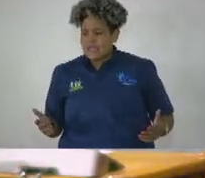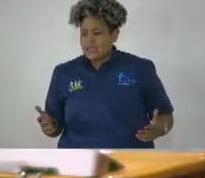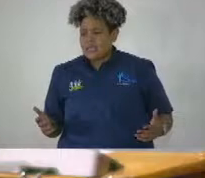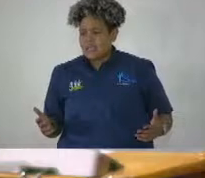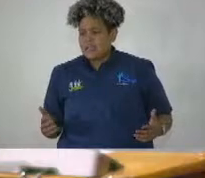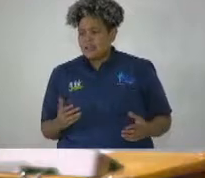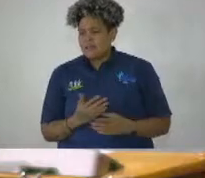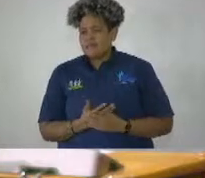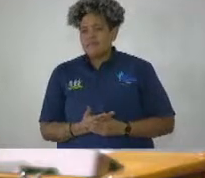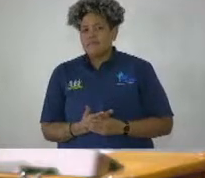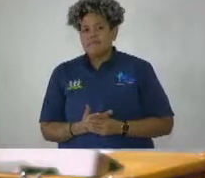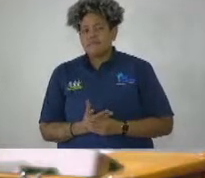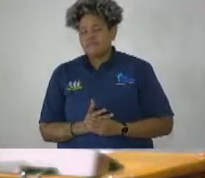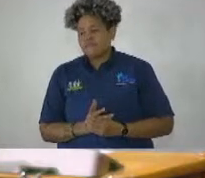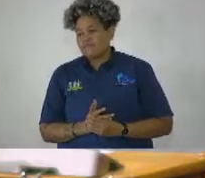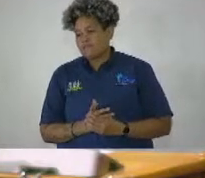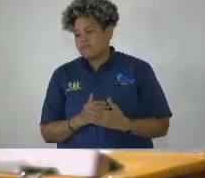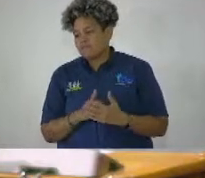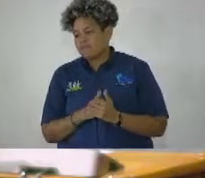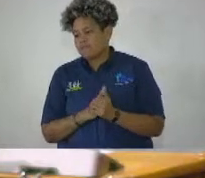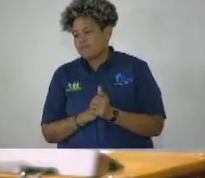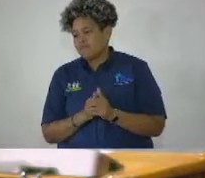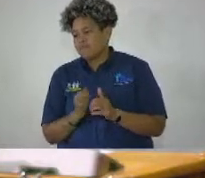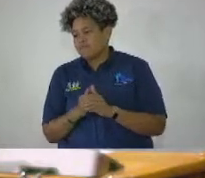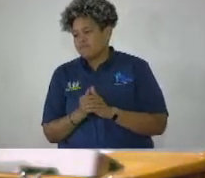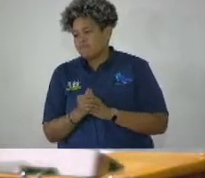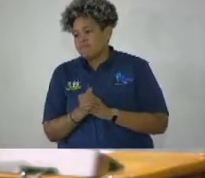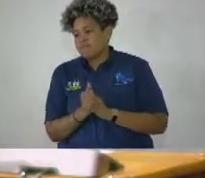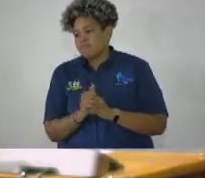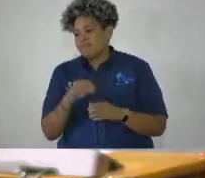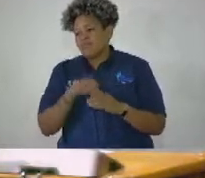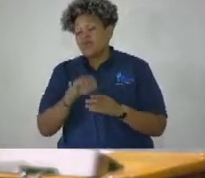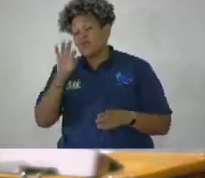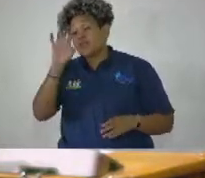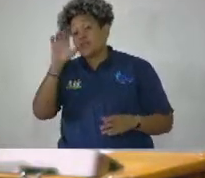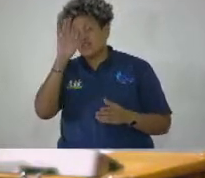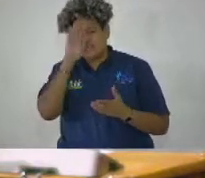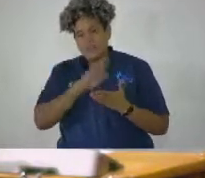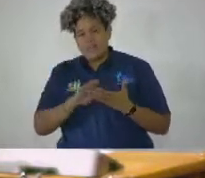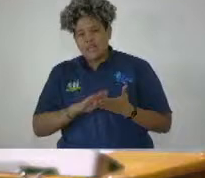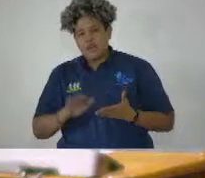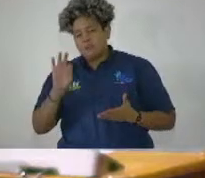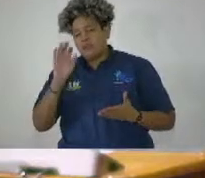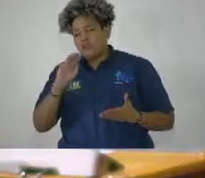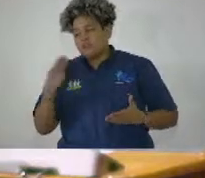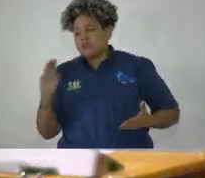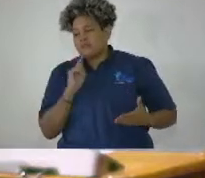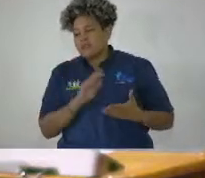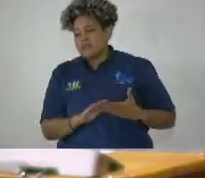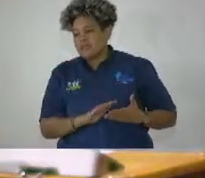Mr. Speaker. And includes 900 for the cleanup. I mixed that up.